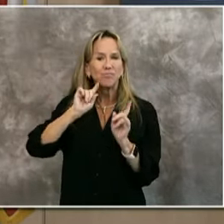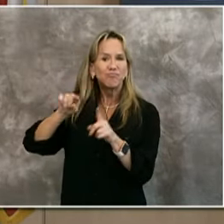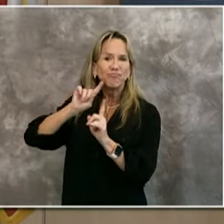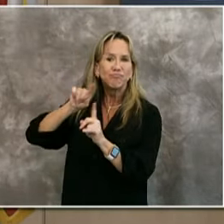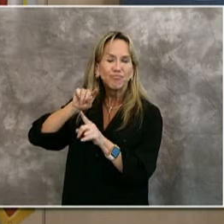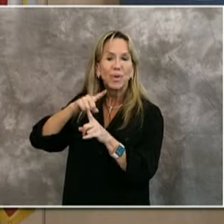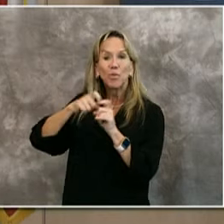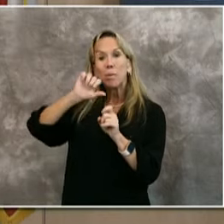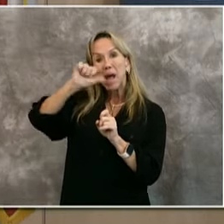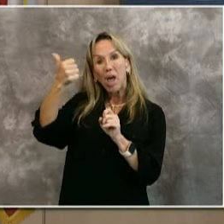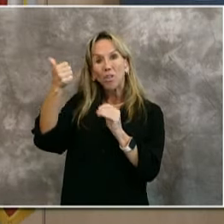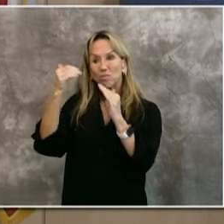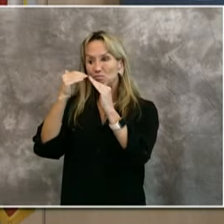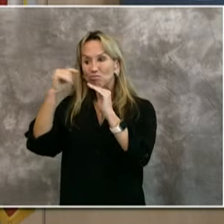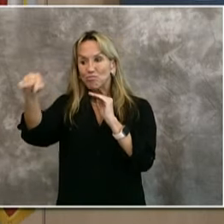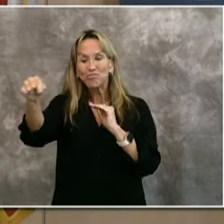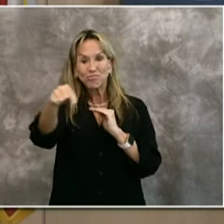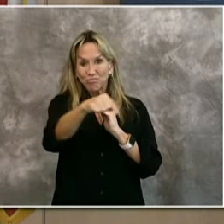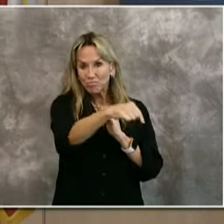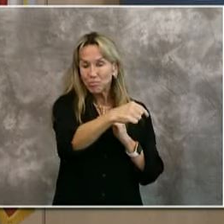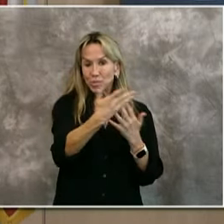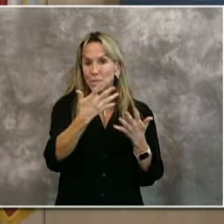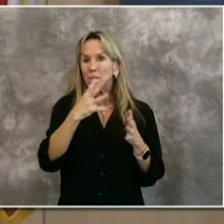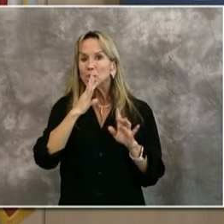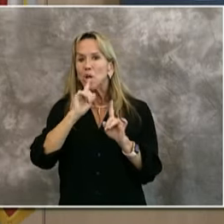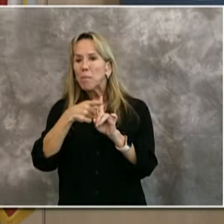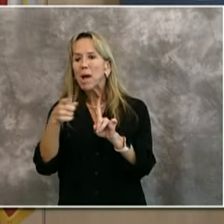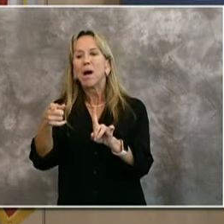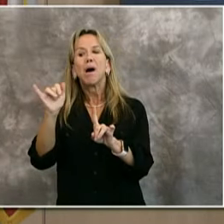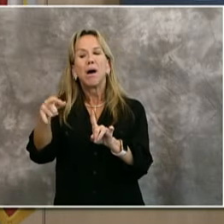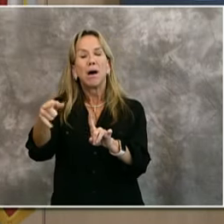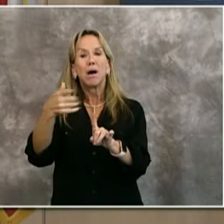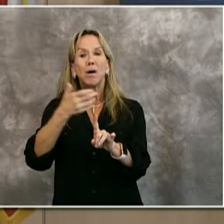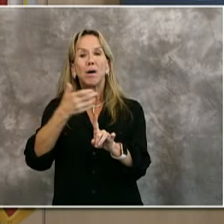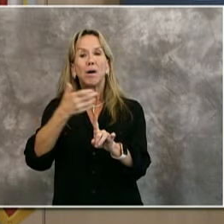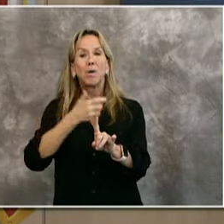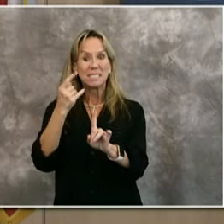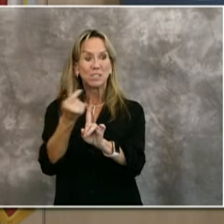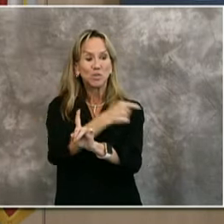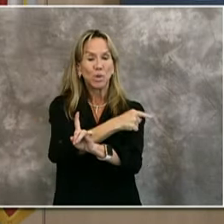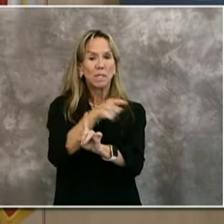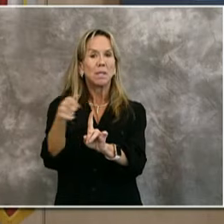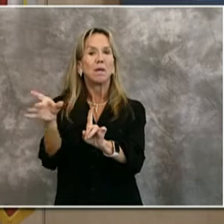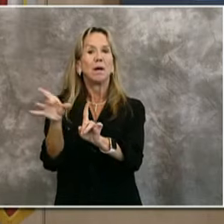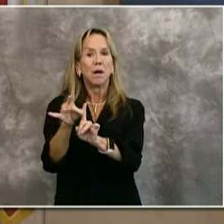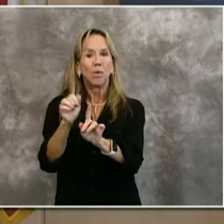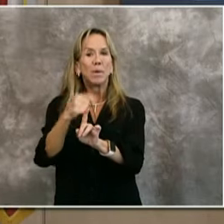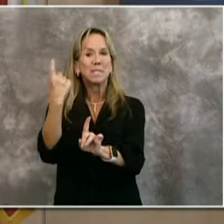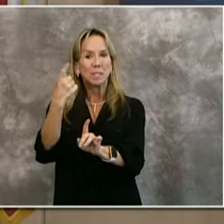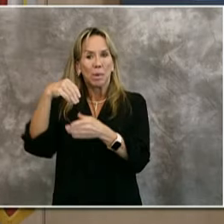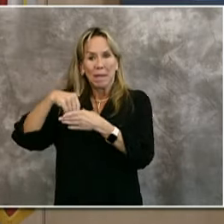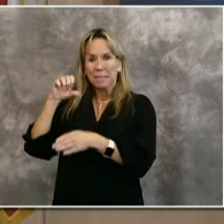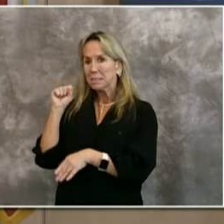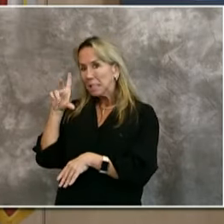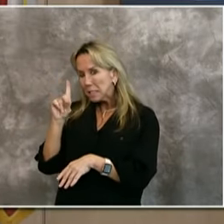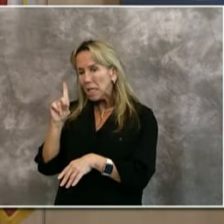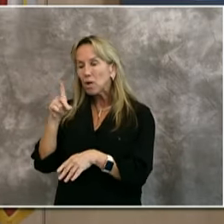from other jurisdictions of close contacts that were identified in San Diego. And You think that the information